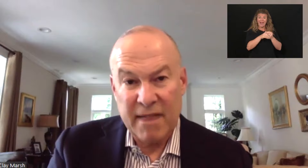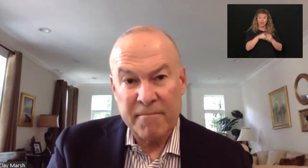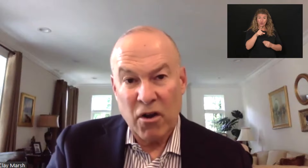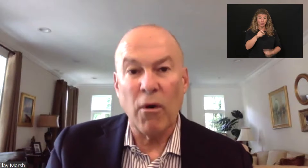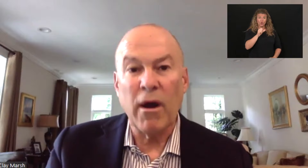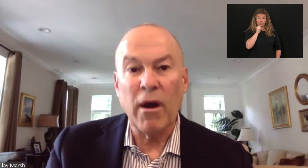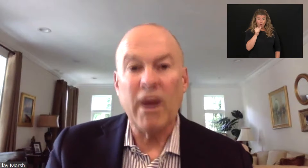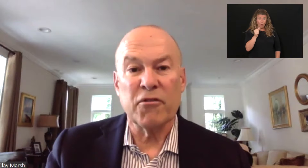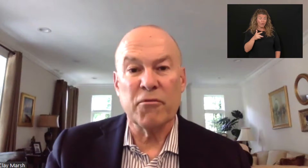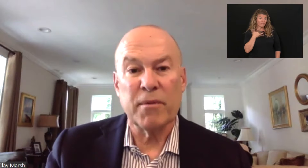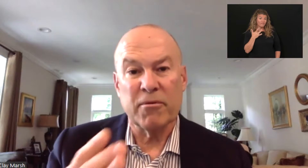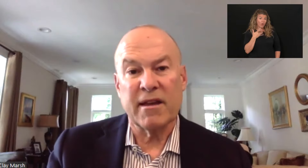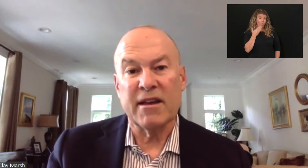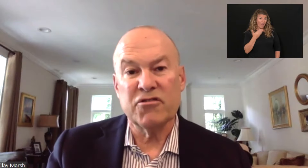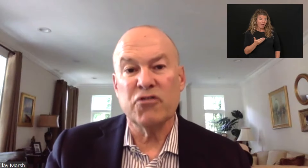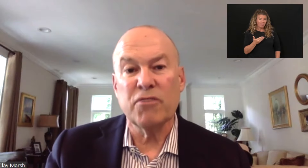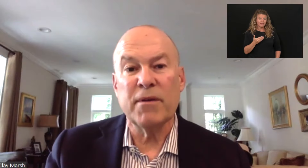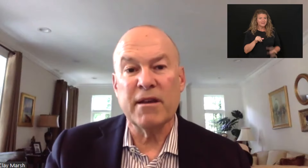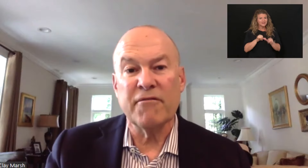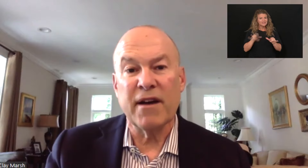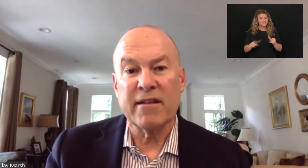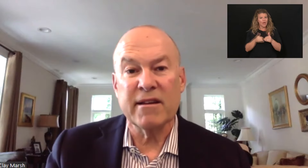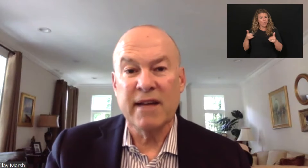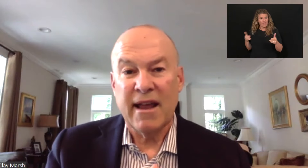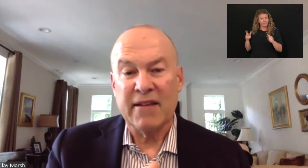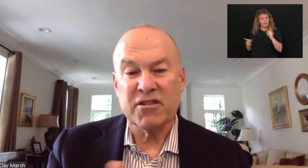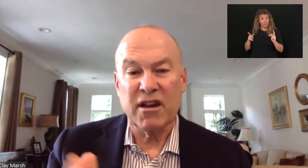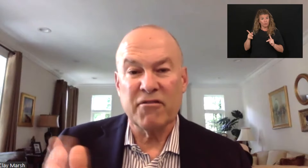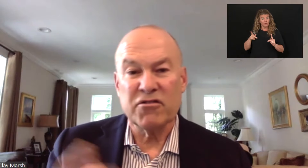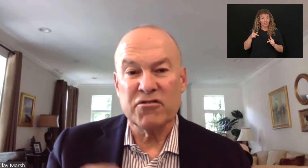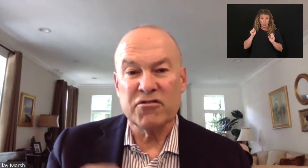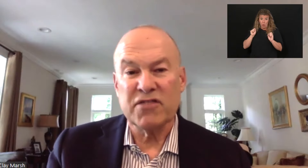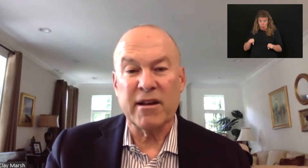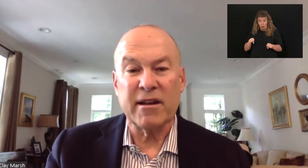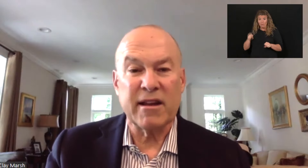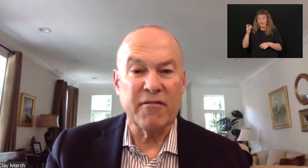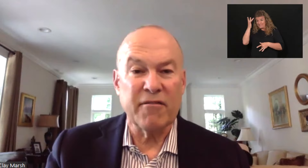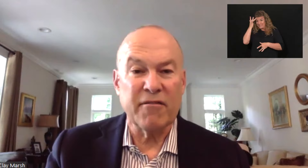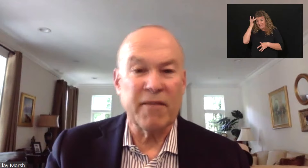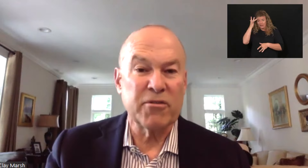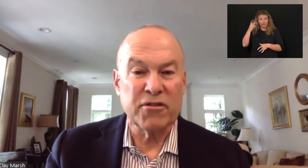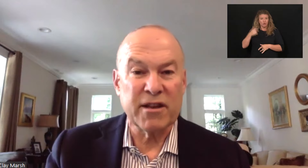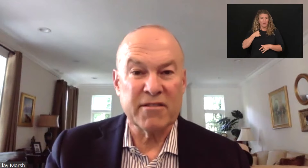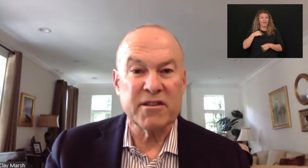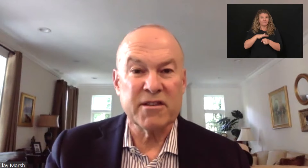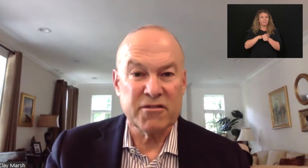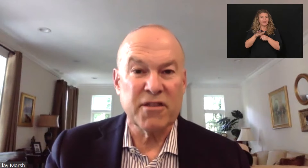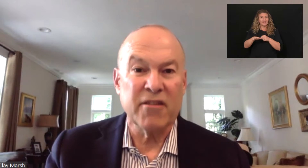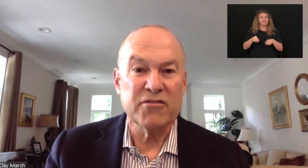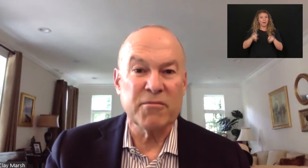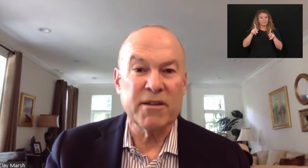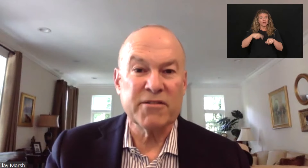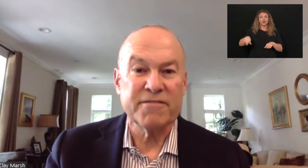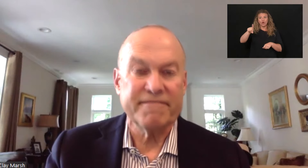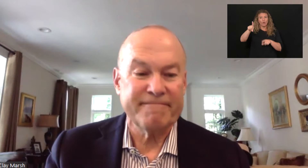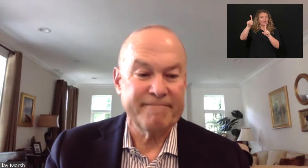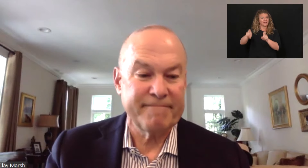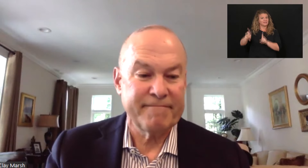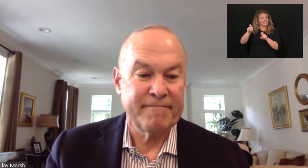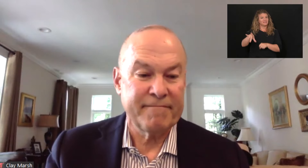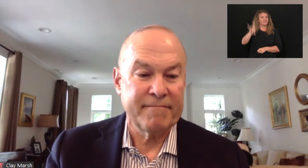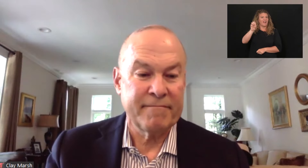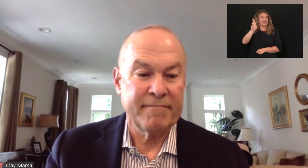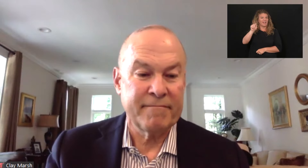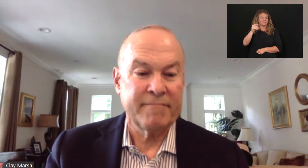stay away from other people in case you could be infected. As the governor said, we have plenty of opportunity for testing. So thank you so much.